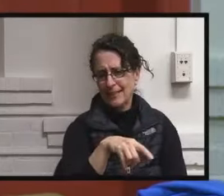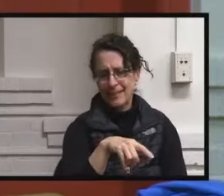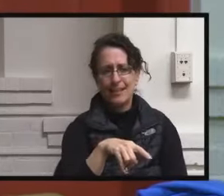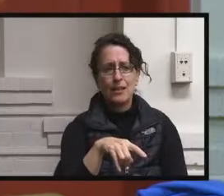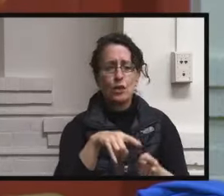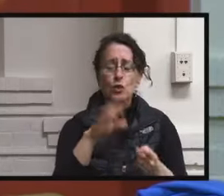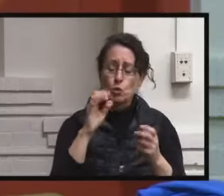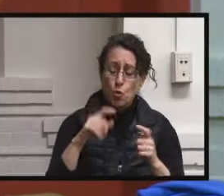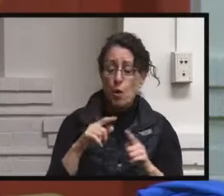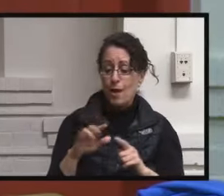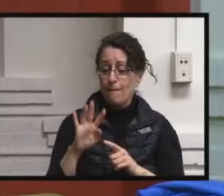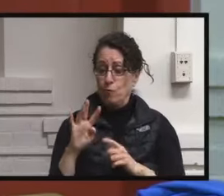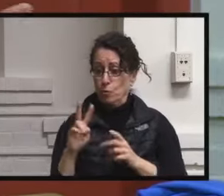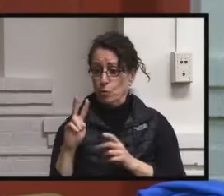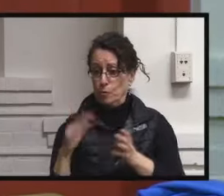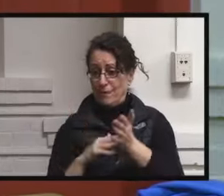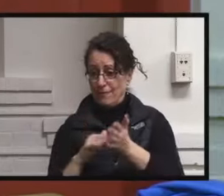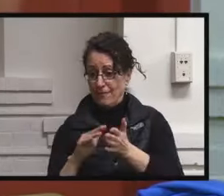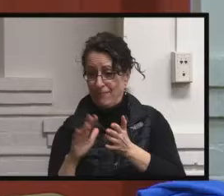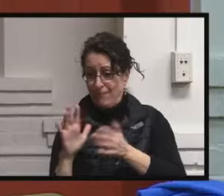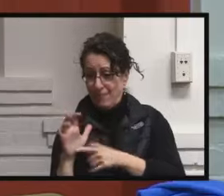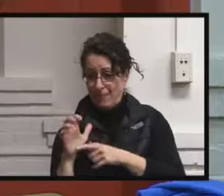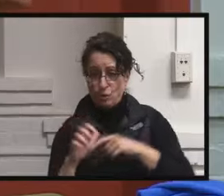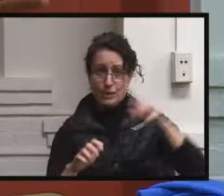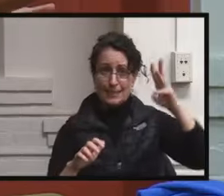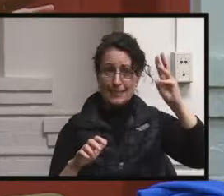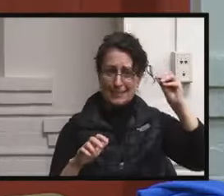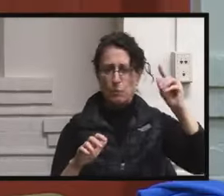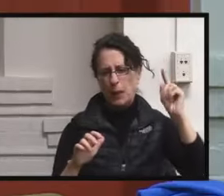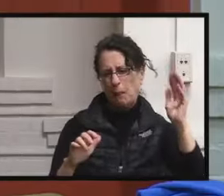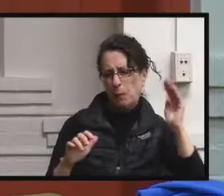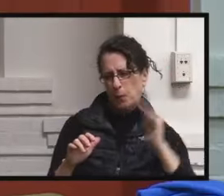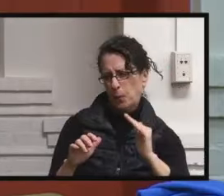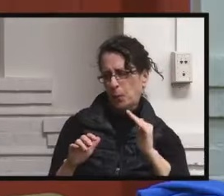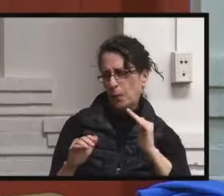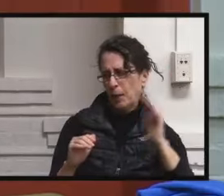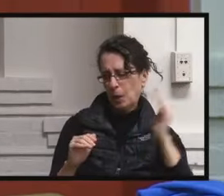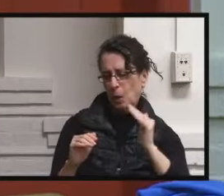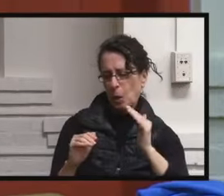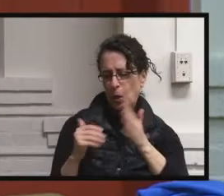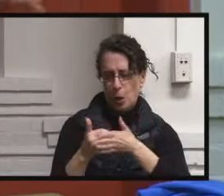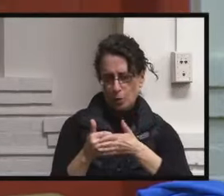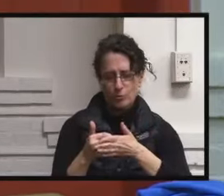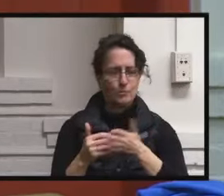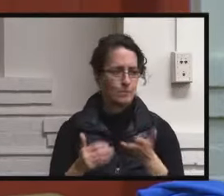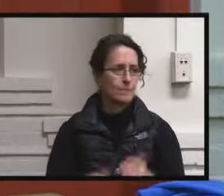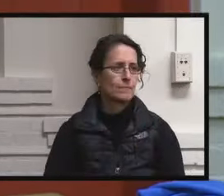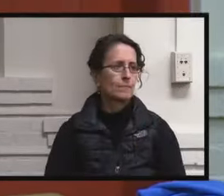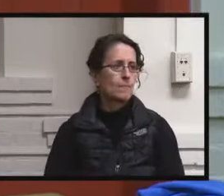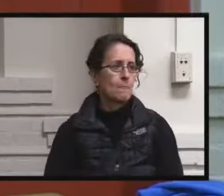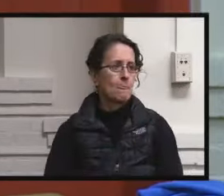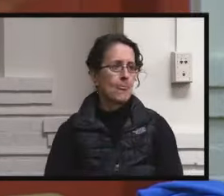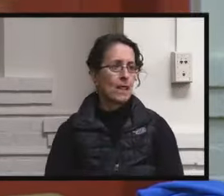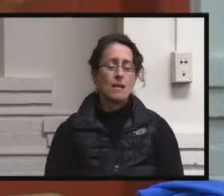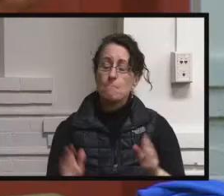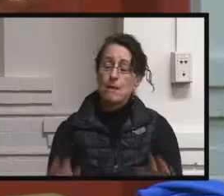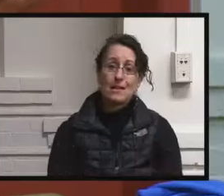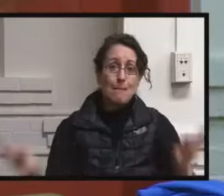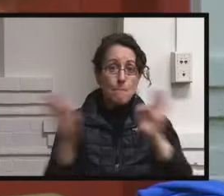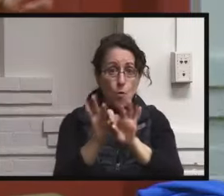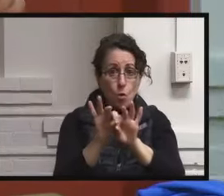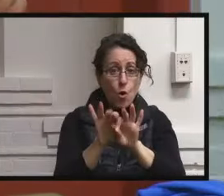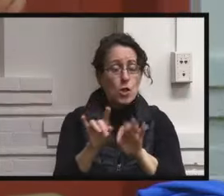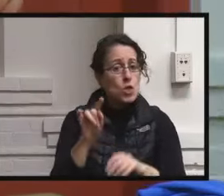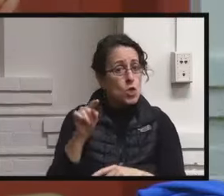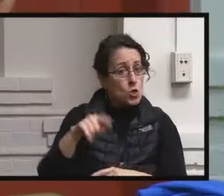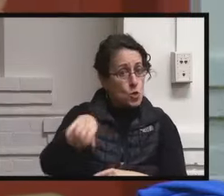and $42,500. However, there's a few things I'd like to point out to you that I think you should be keeping an eye on